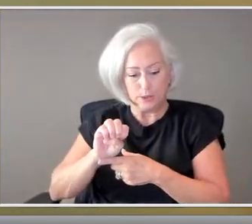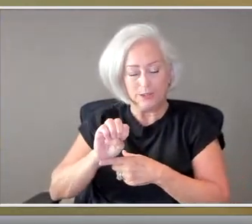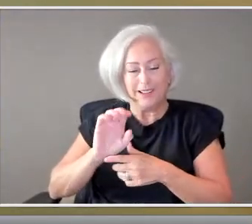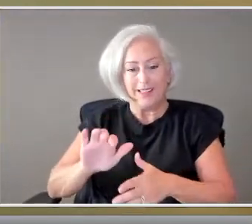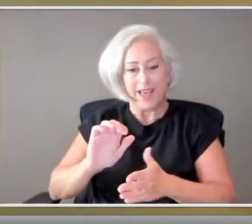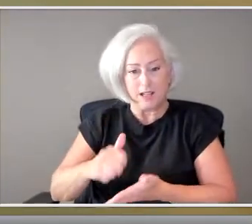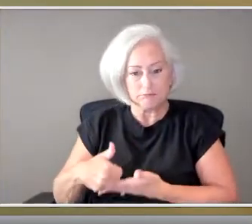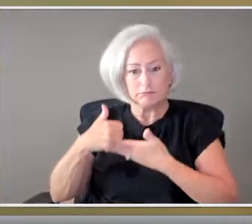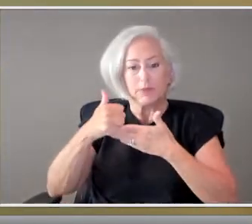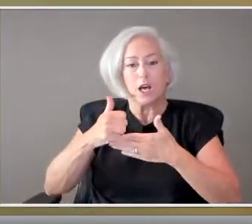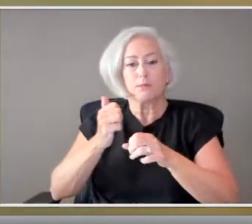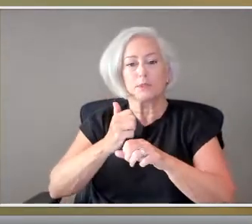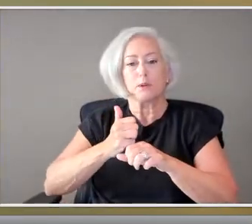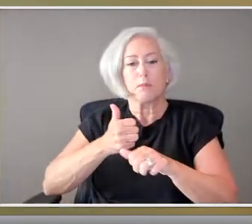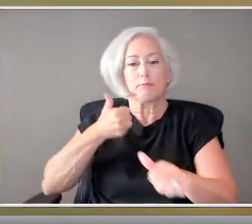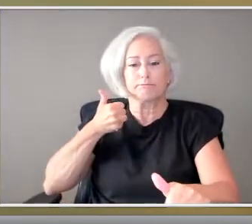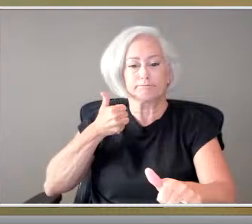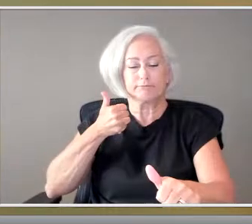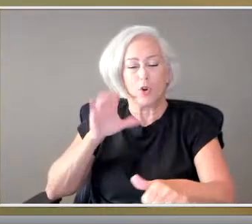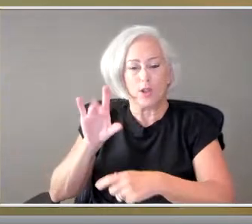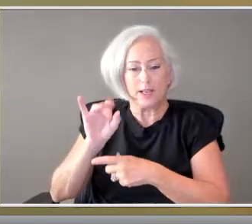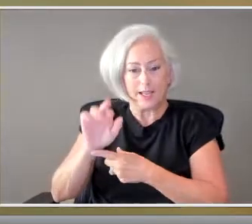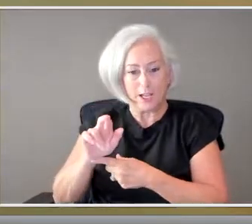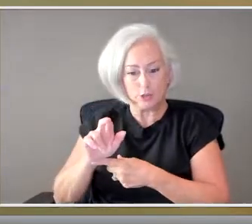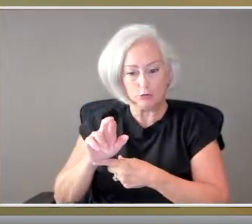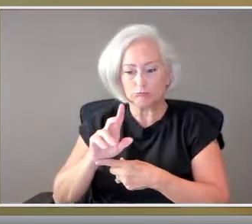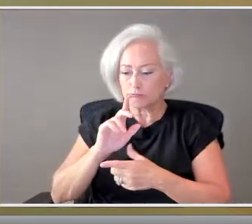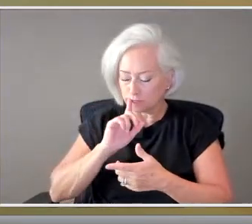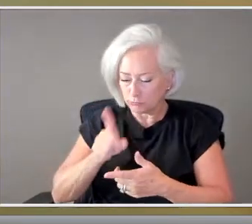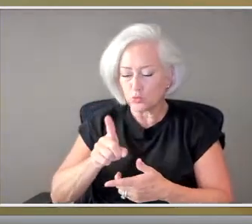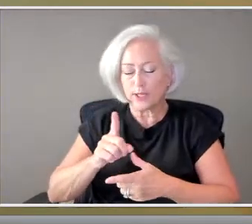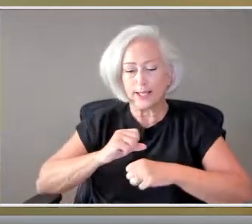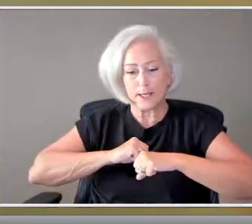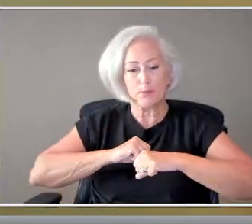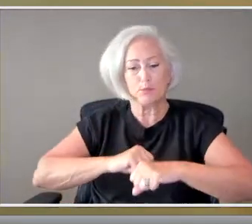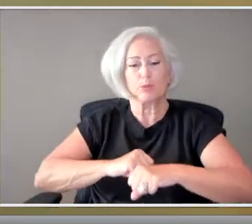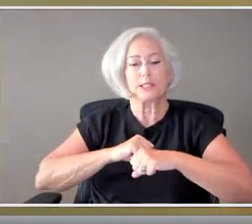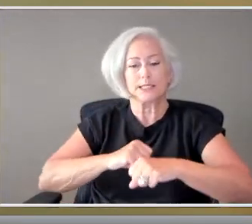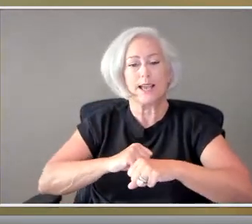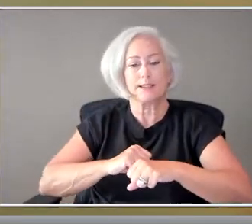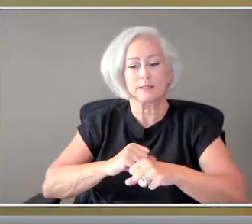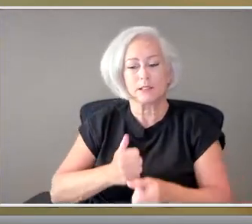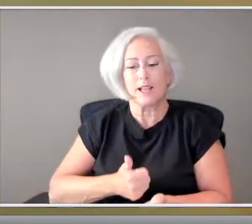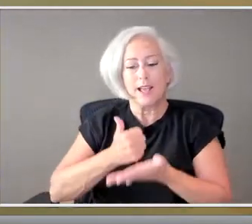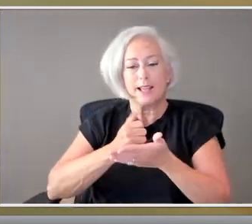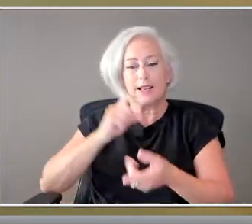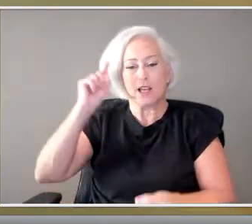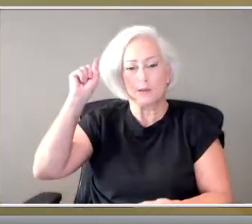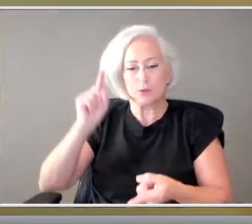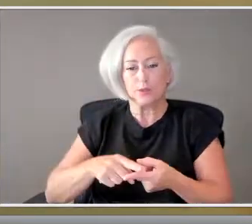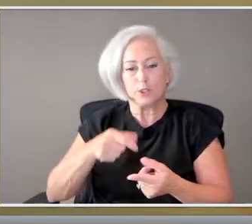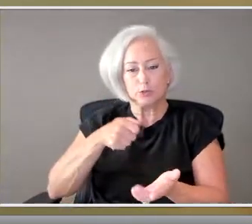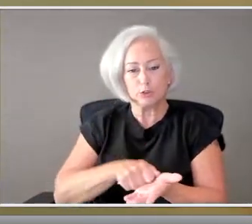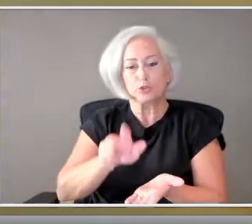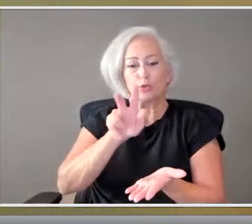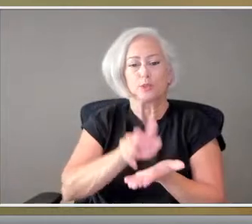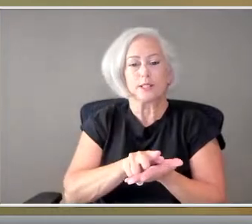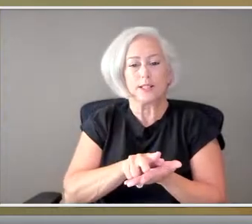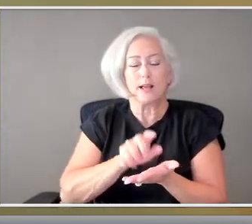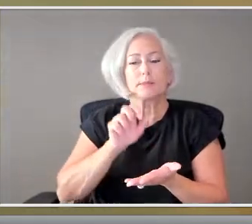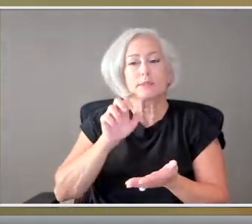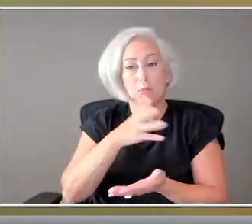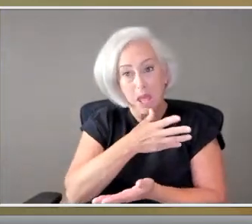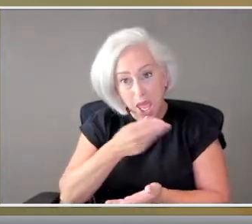place, is very protective and reduces relapse and probably